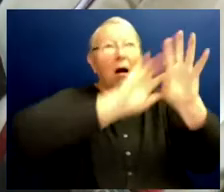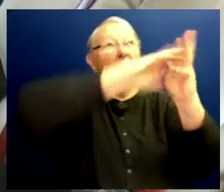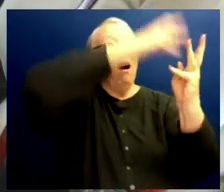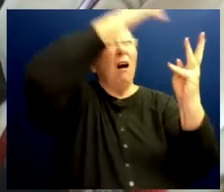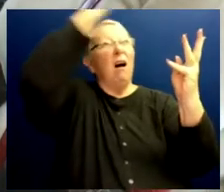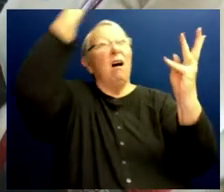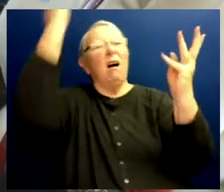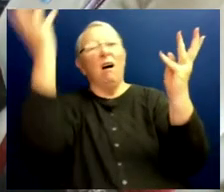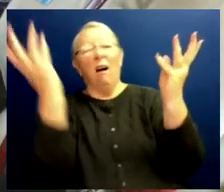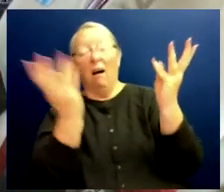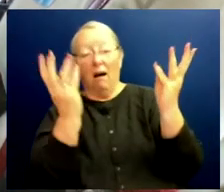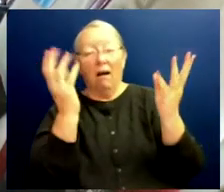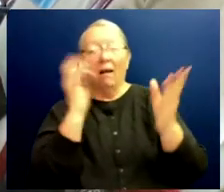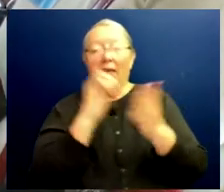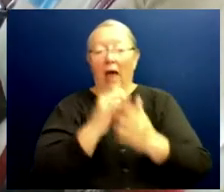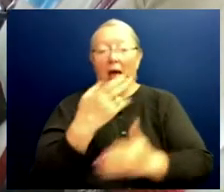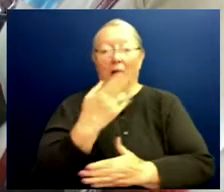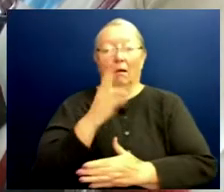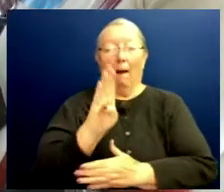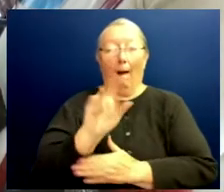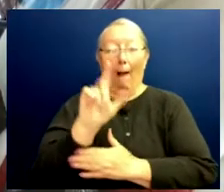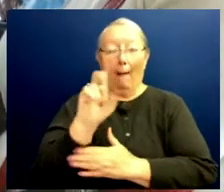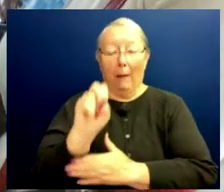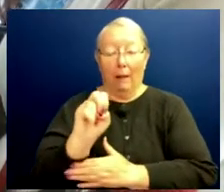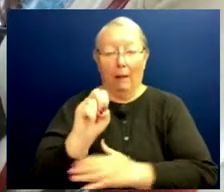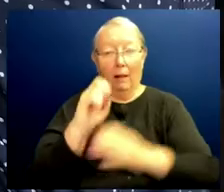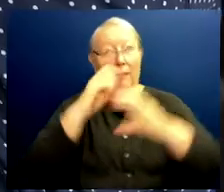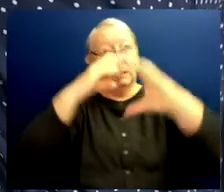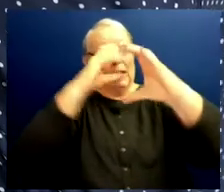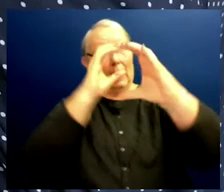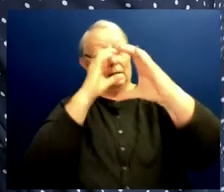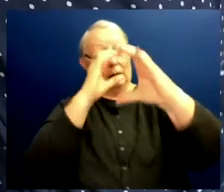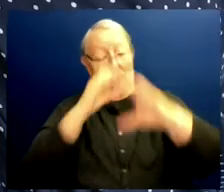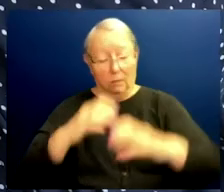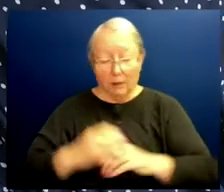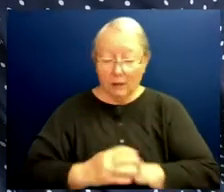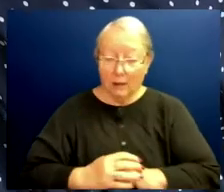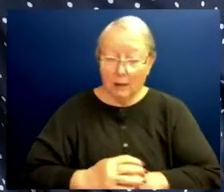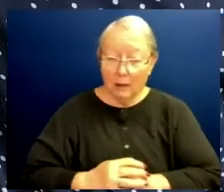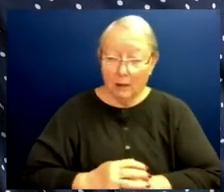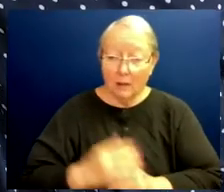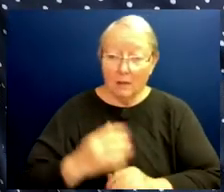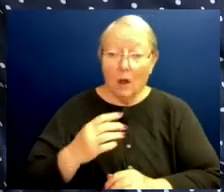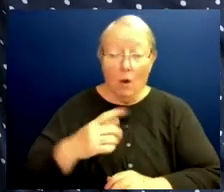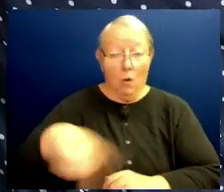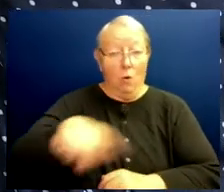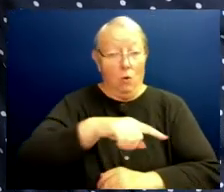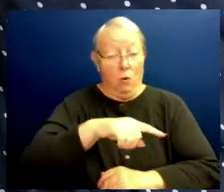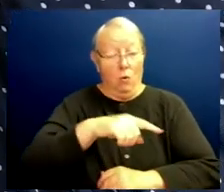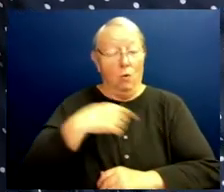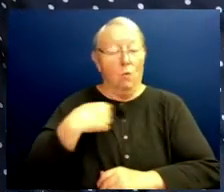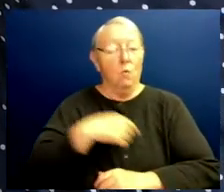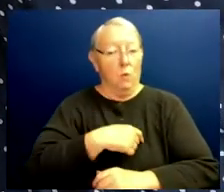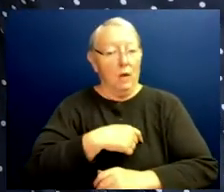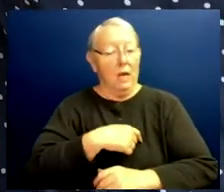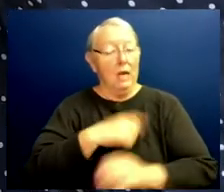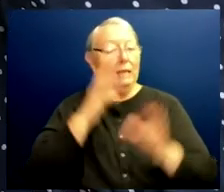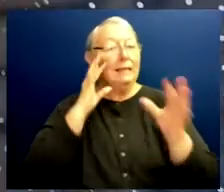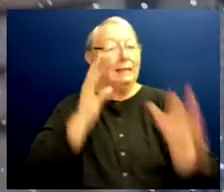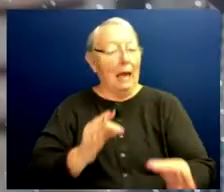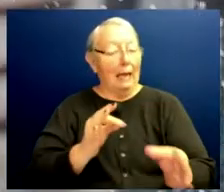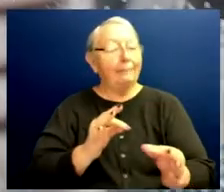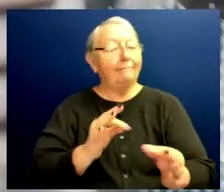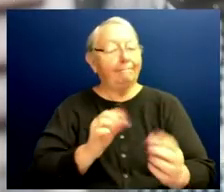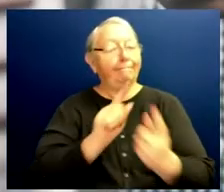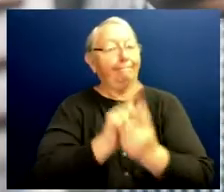of online attendees, although we choose to care for one another by remaining socially distant. We are community, and